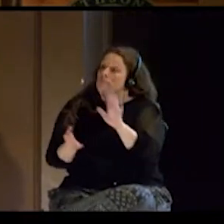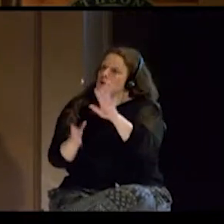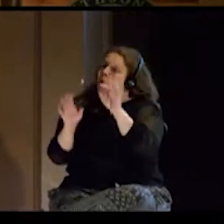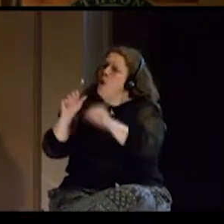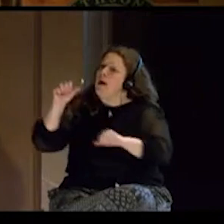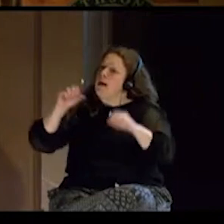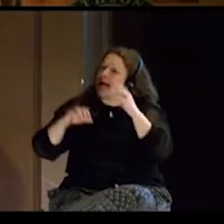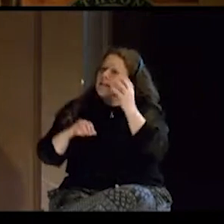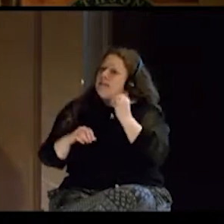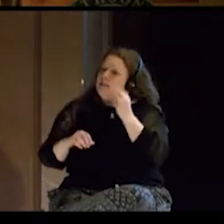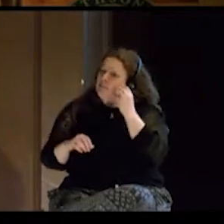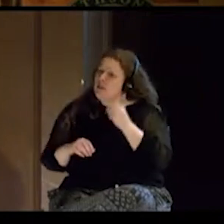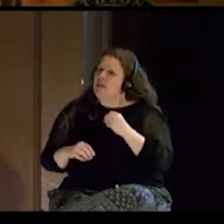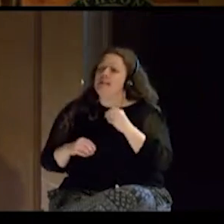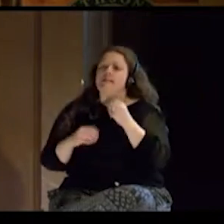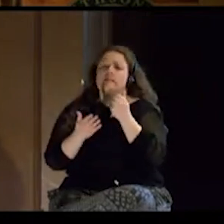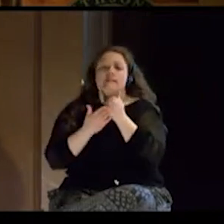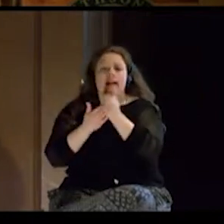shape your career.